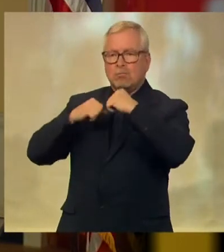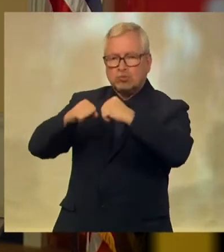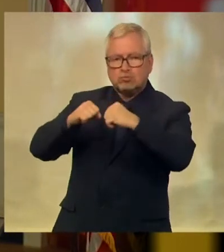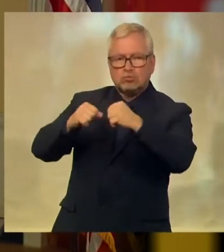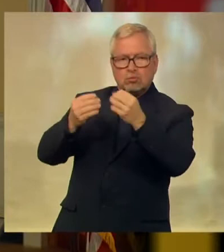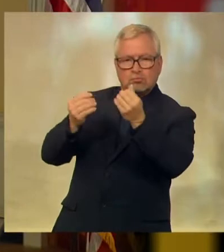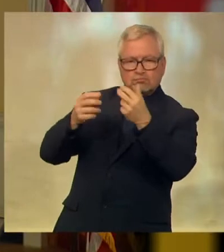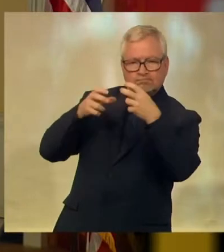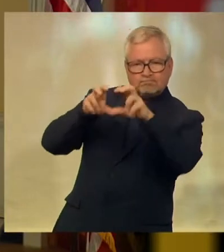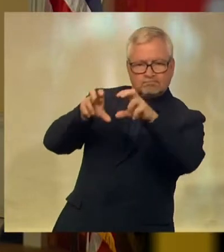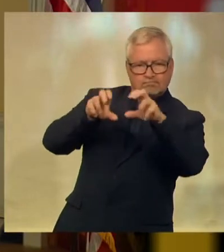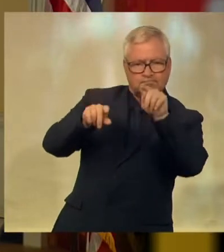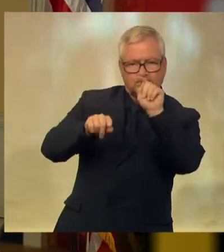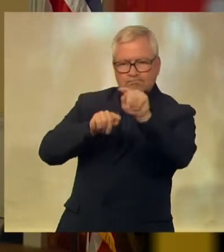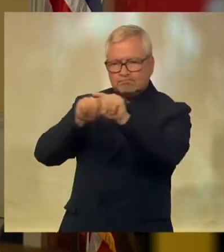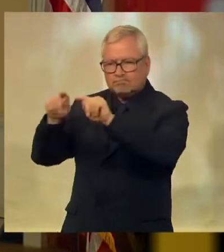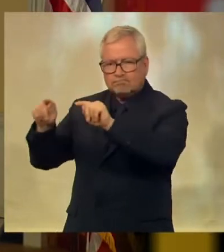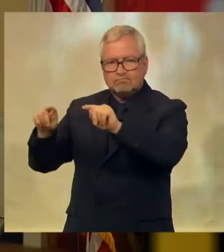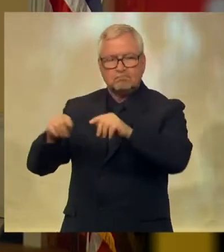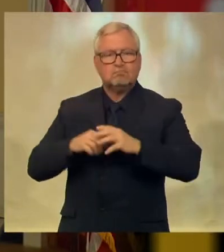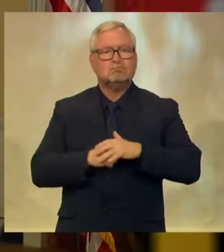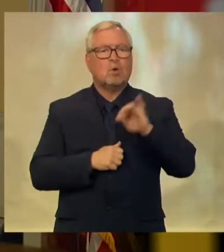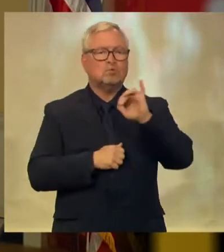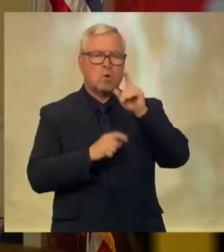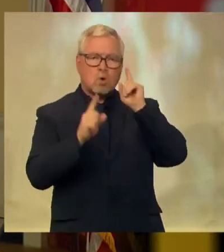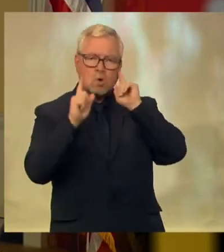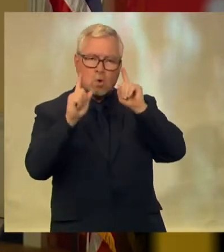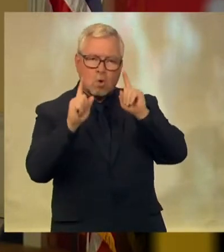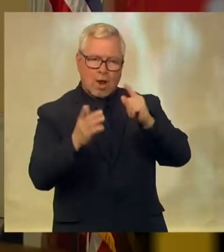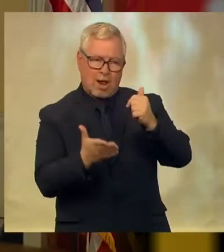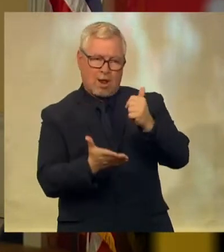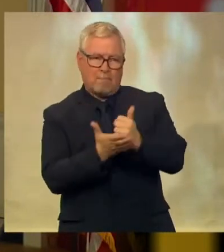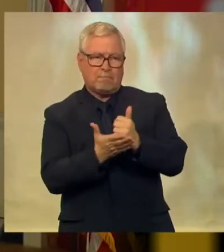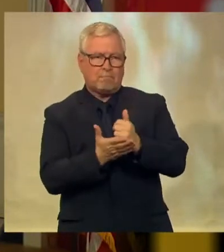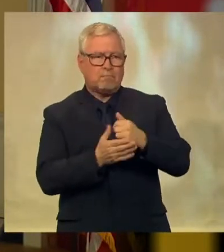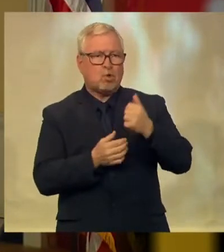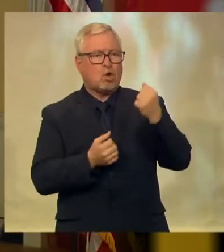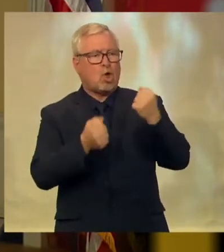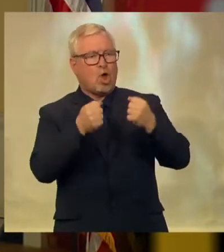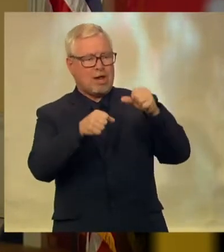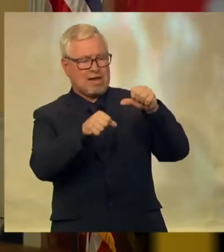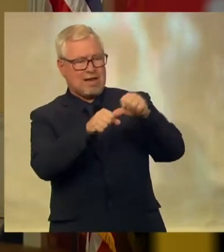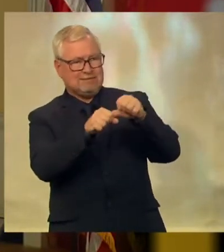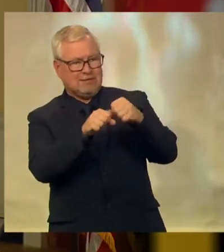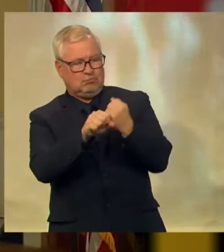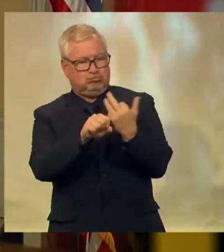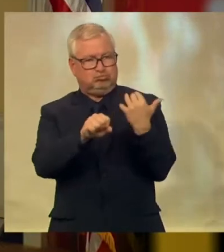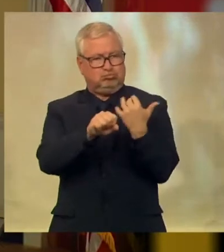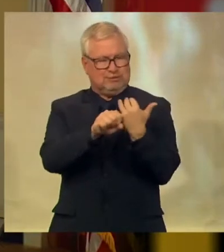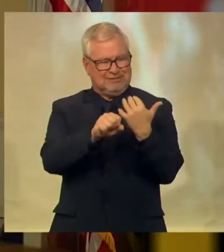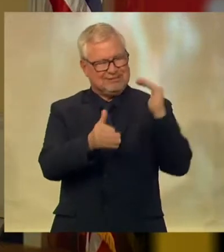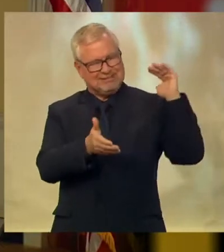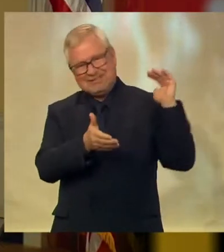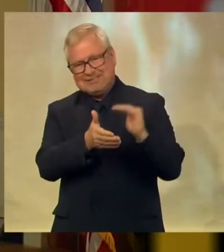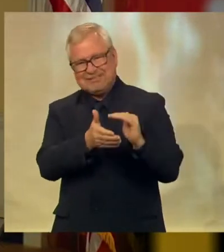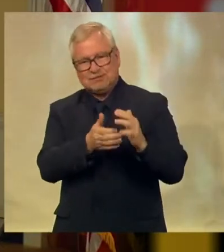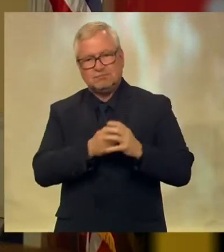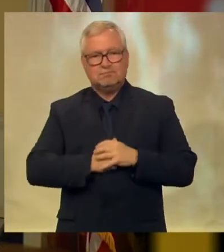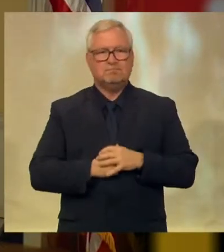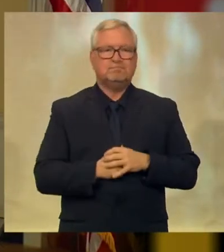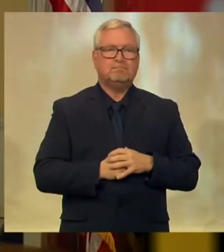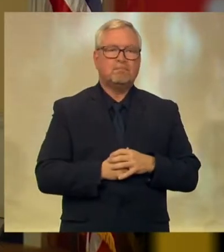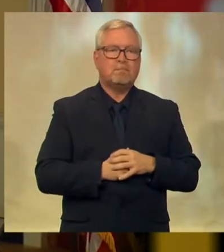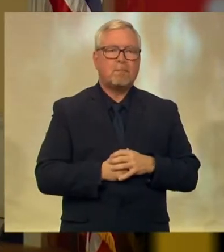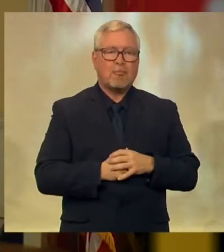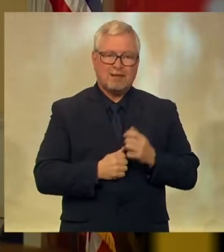to reduce greenhouse gas emissions. We changed Maryland for the better with record investments in our roads, bridges, and